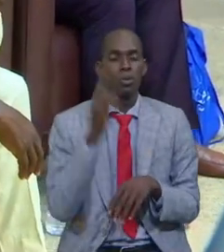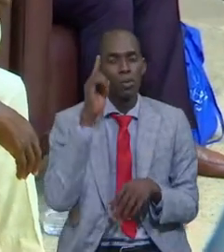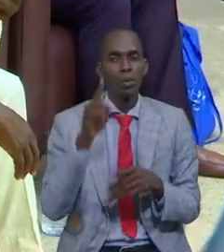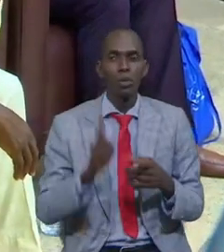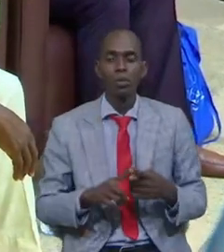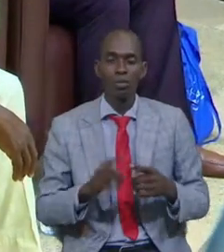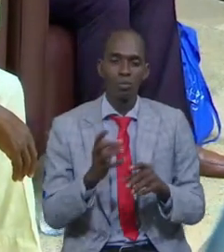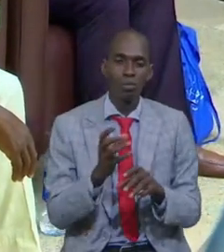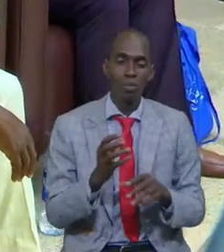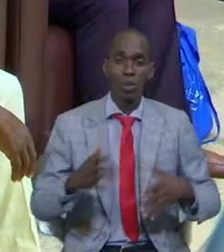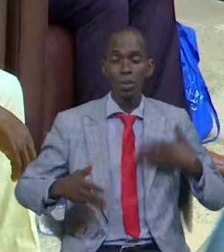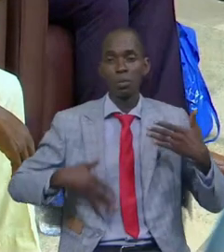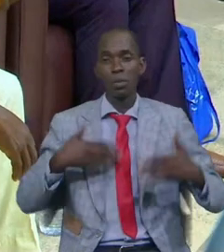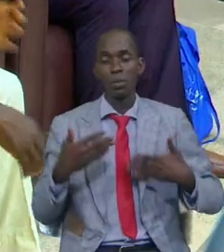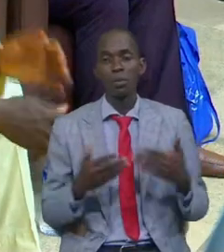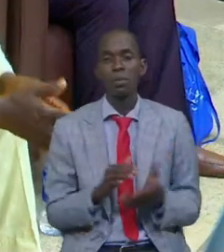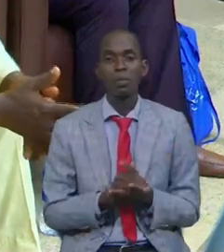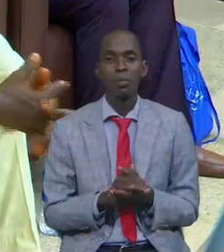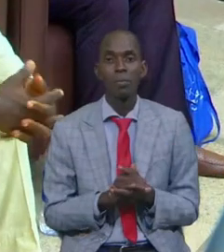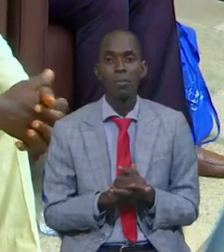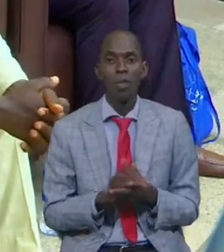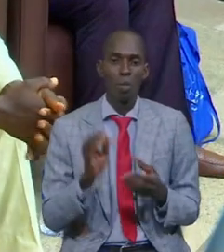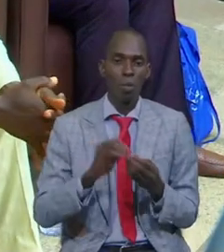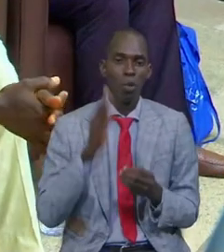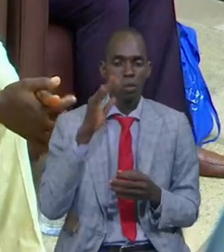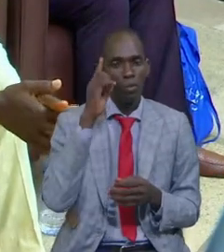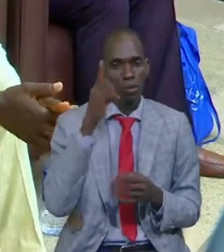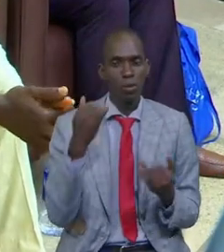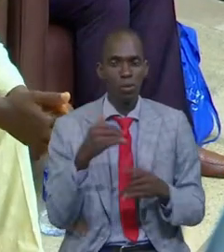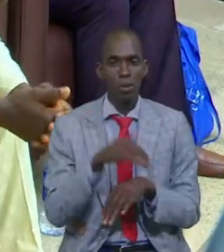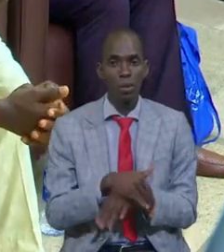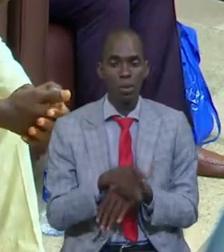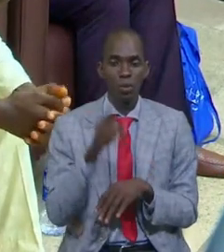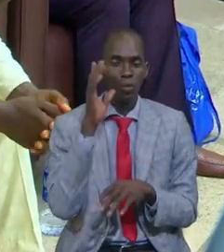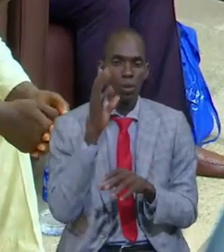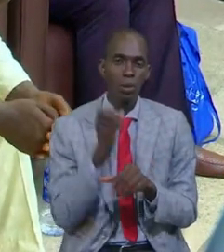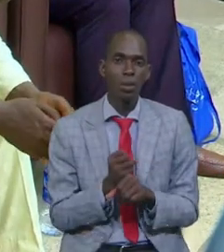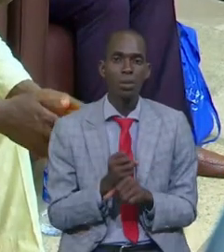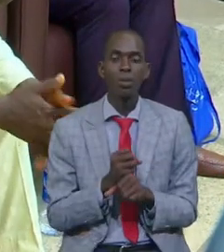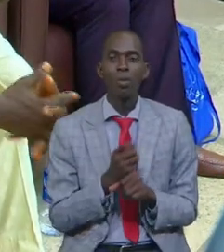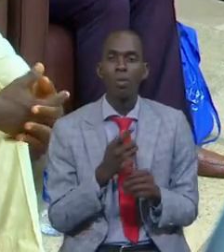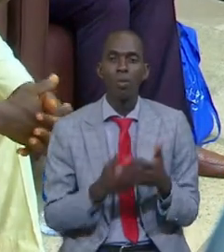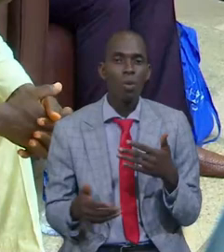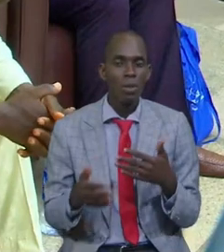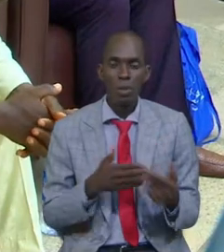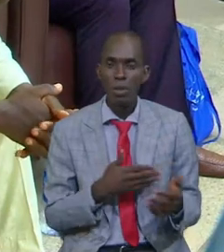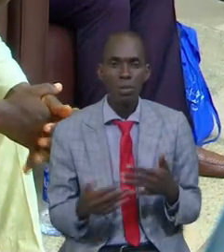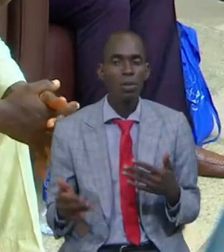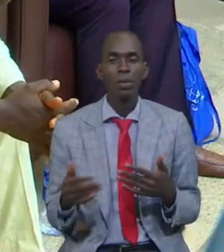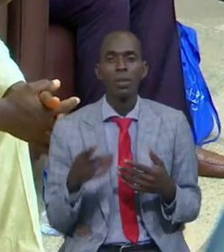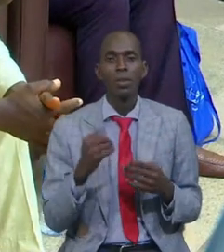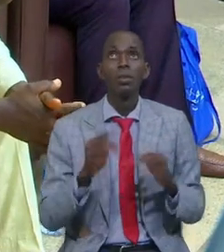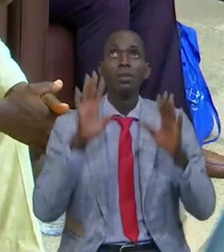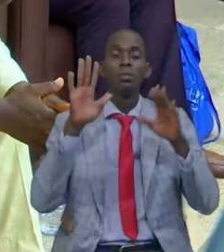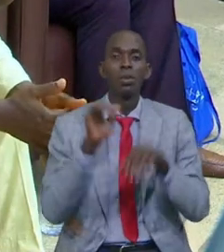with. More testimonies for you. Tonight you will receive whatsoever the miracle,